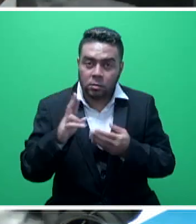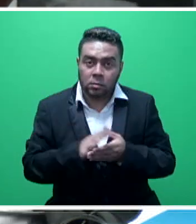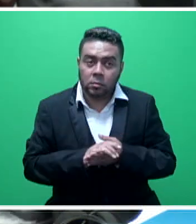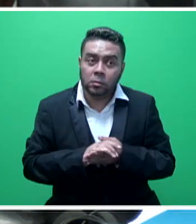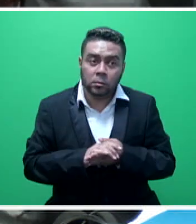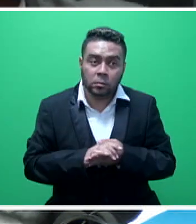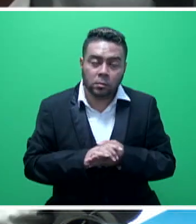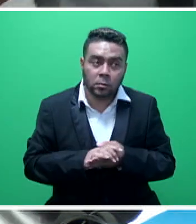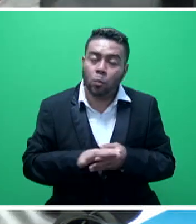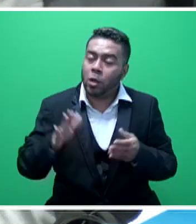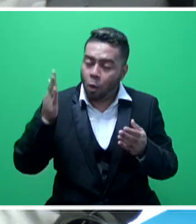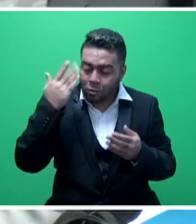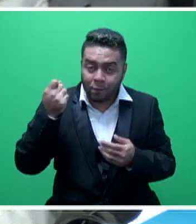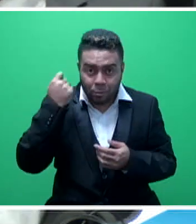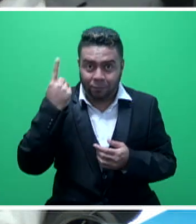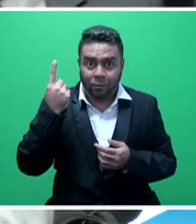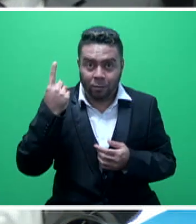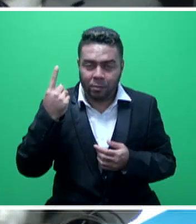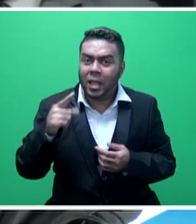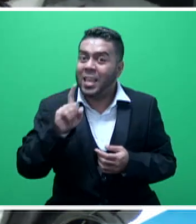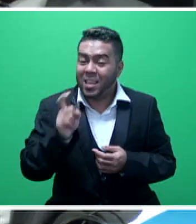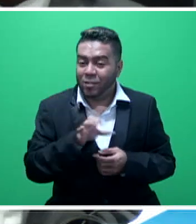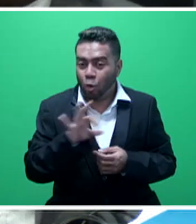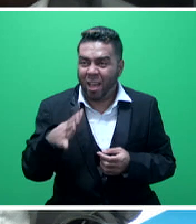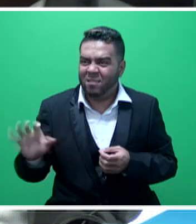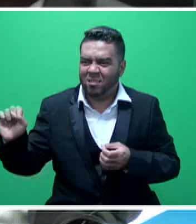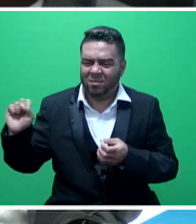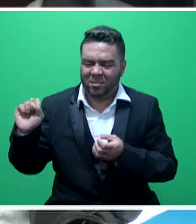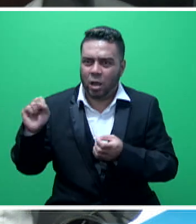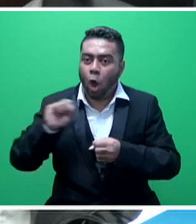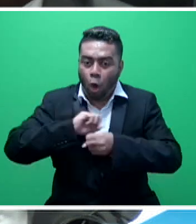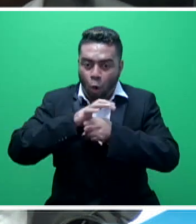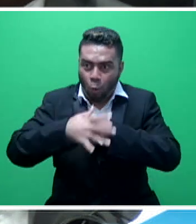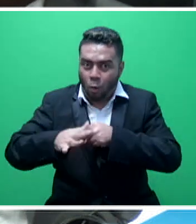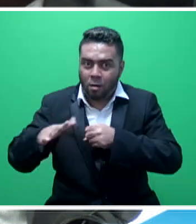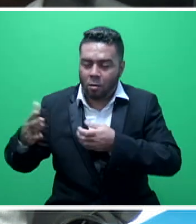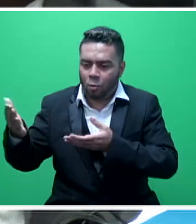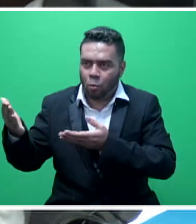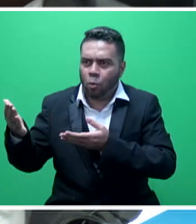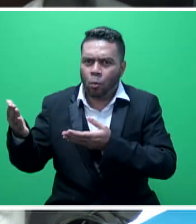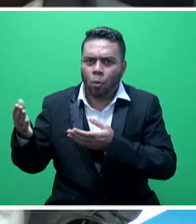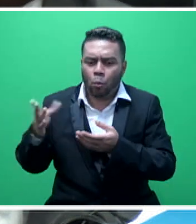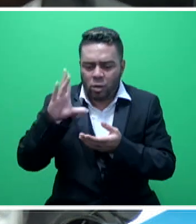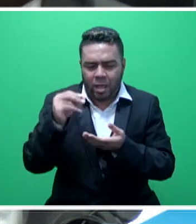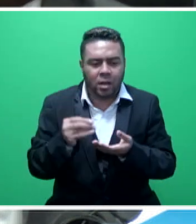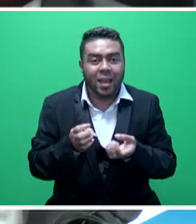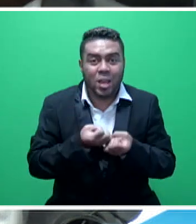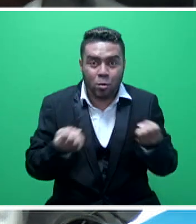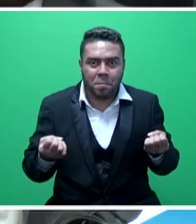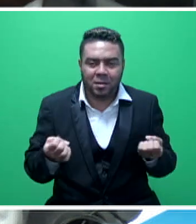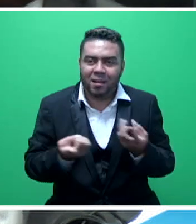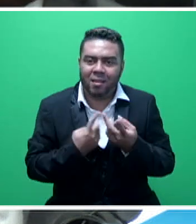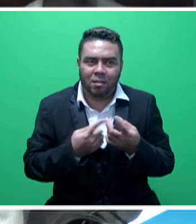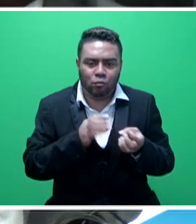to realize that if we don't get any severe cases of COVID-19, we are able to redirect the use of equipment and